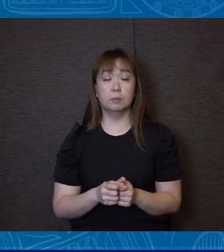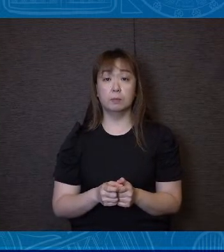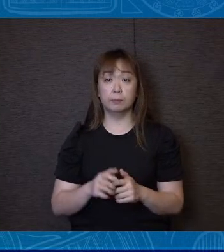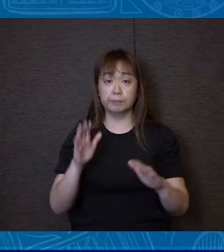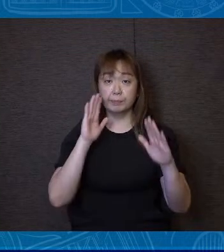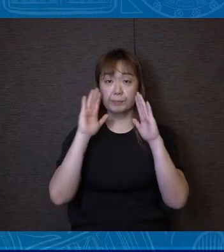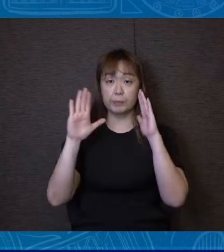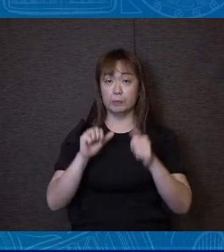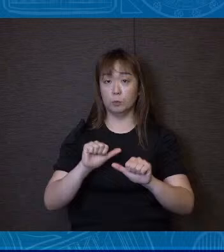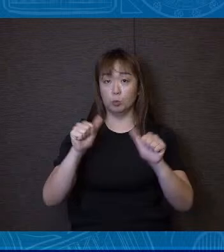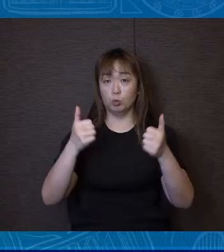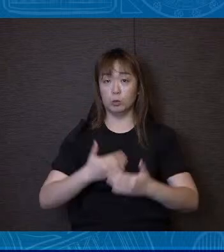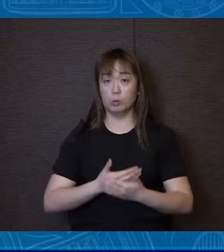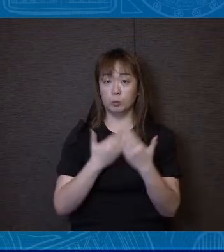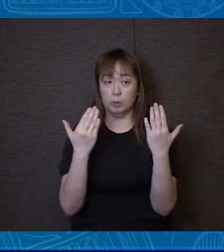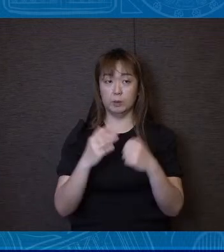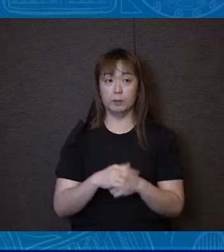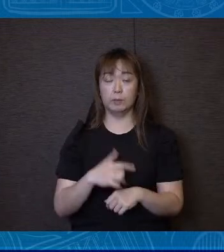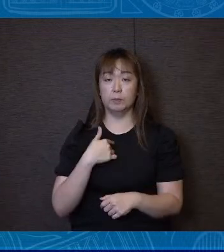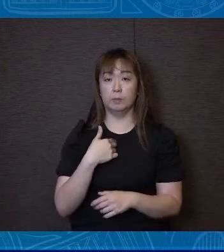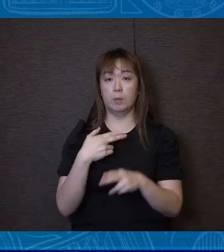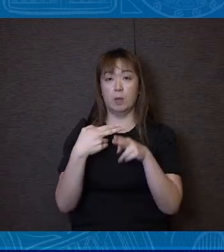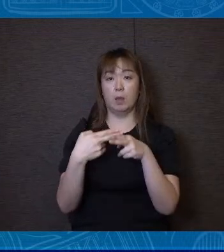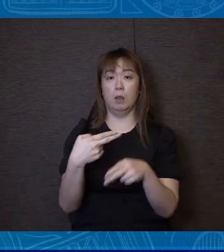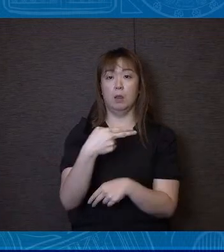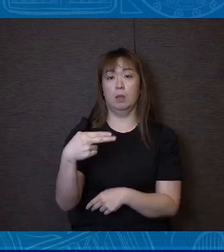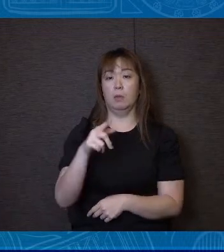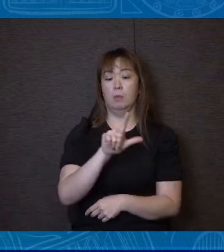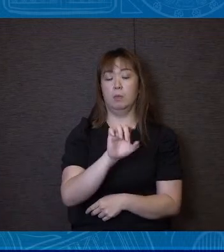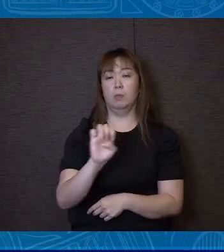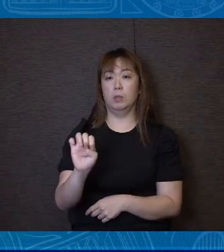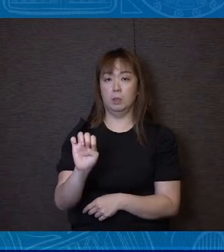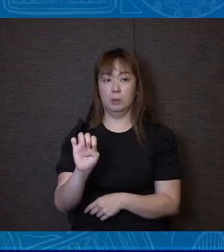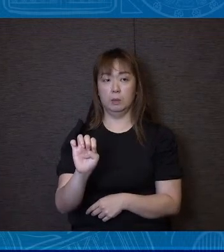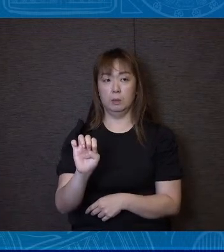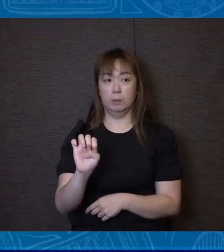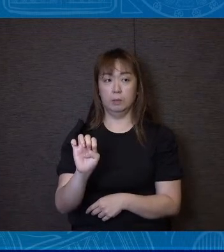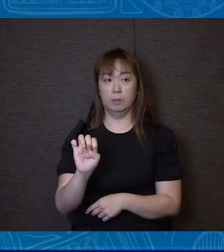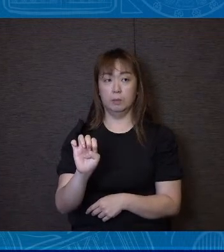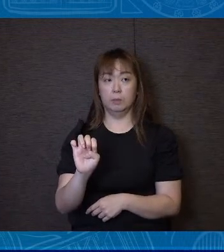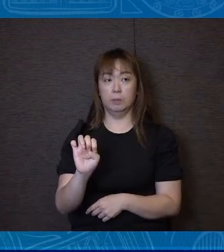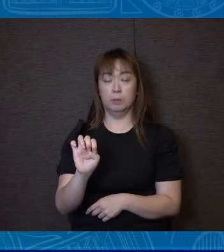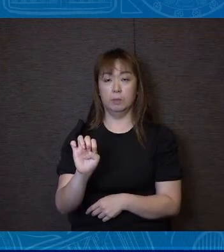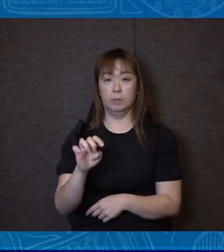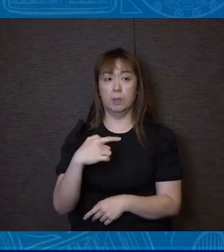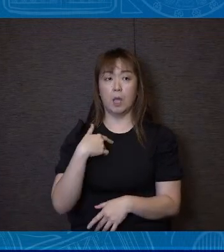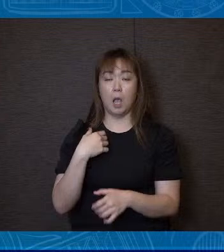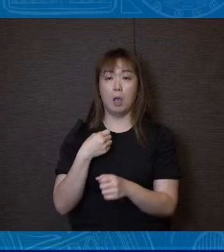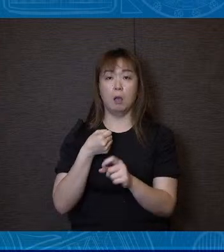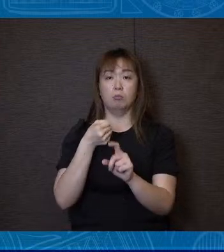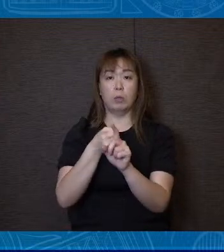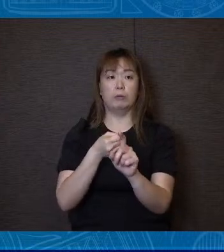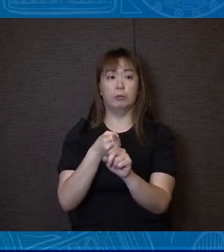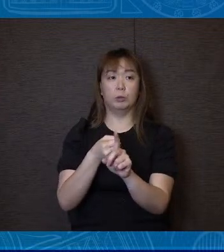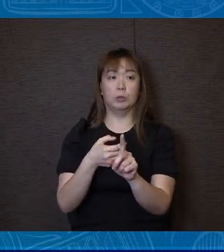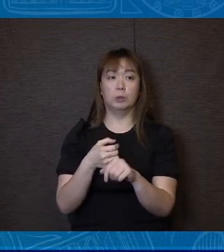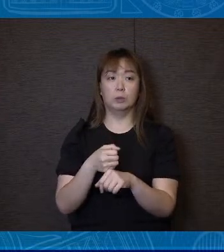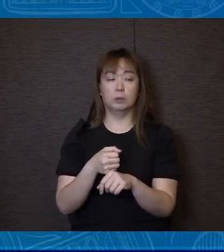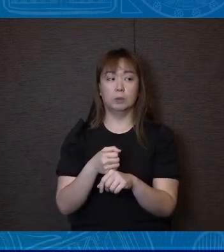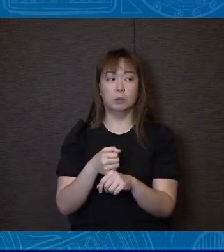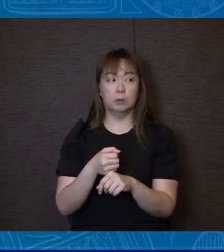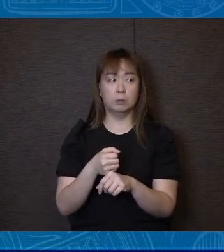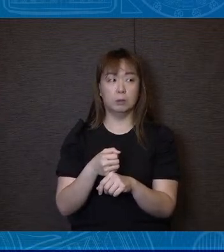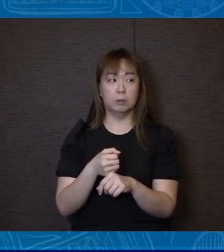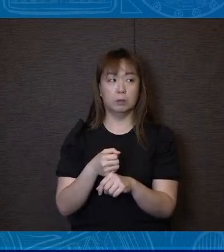Hello, good morning. I'm Lay, a private individual, maybe an advocate from Bicolor region in Camarines